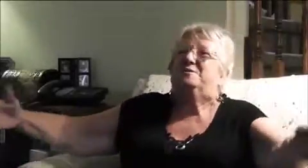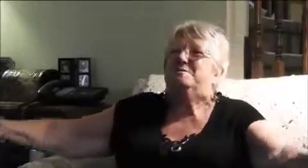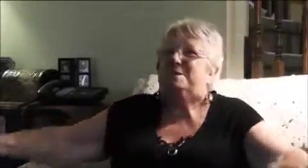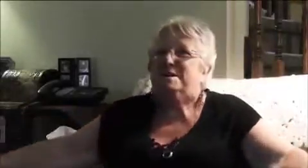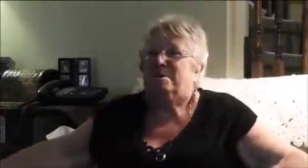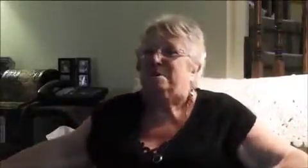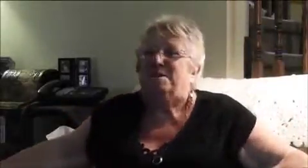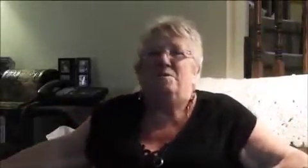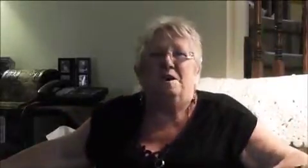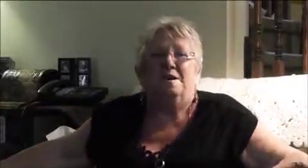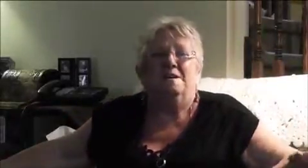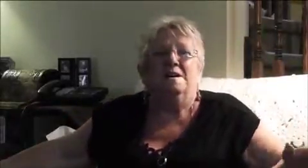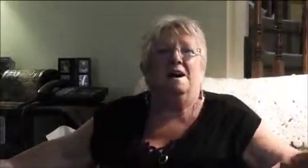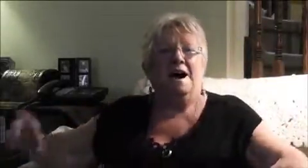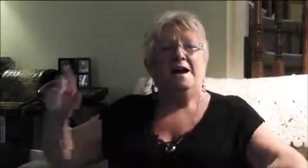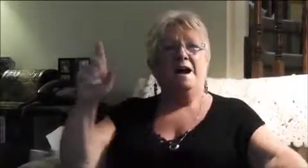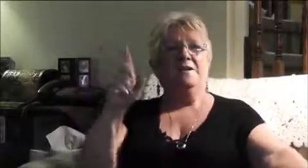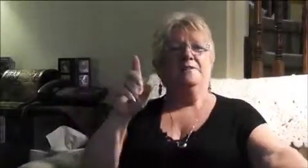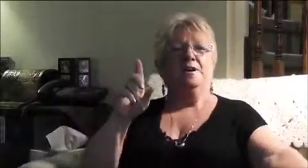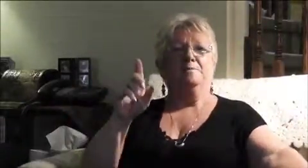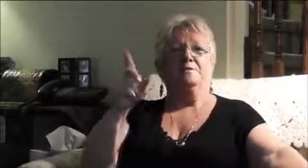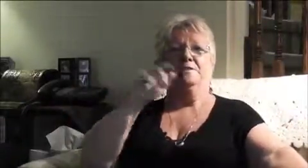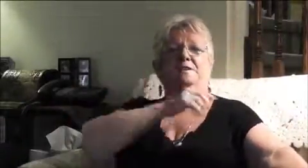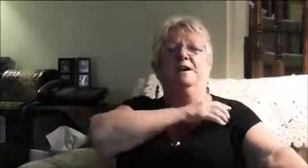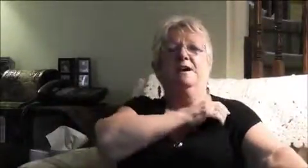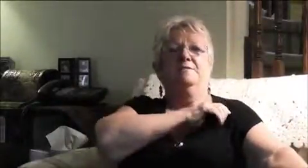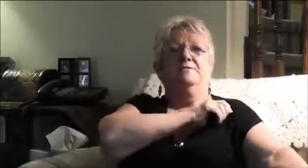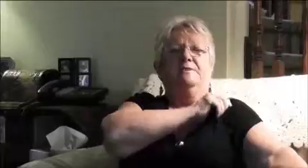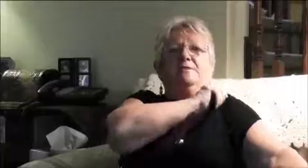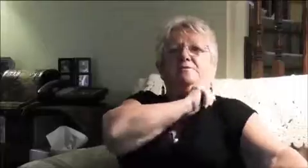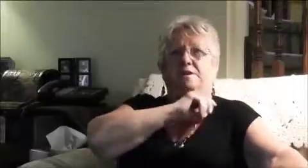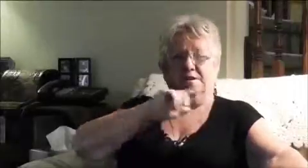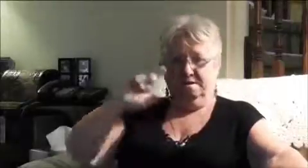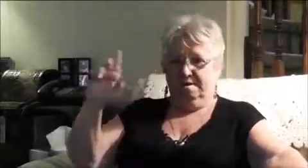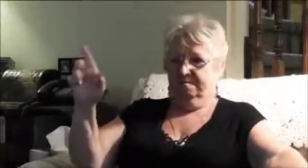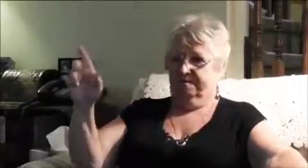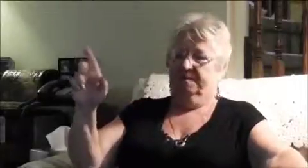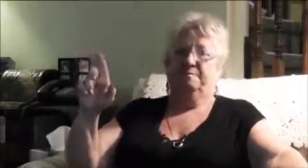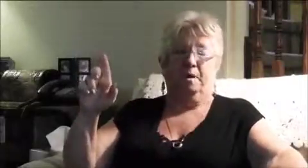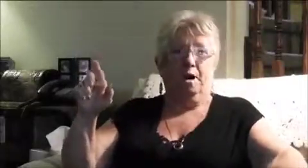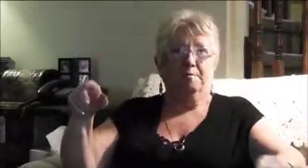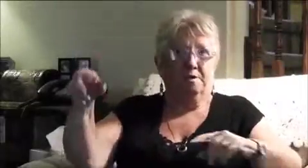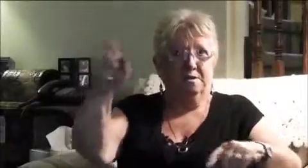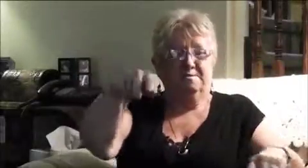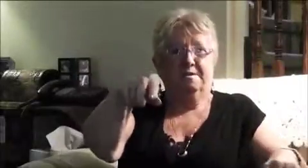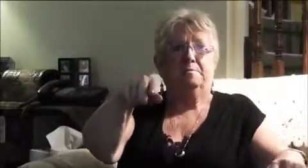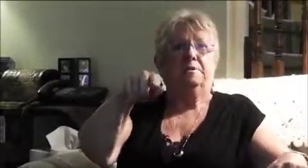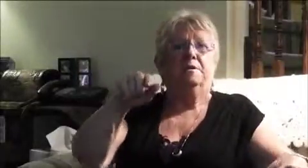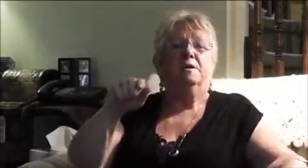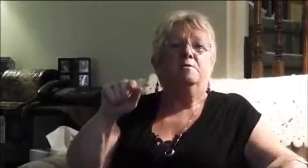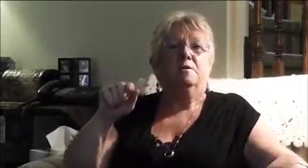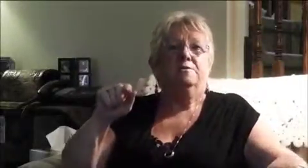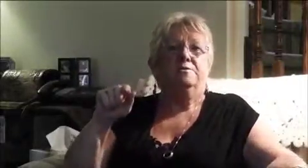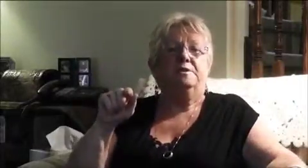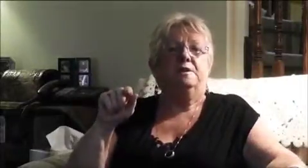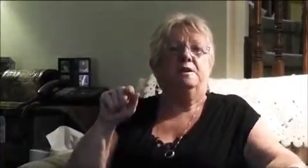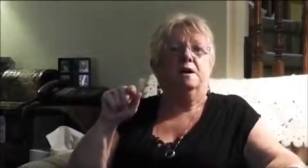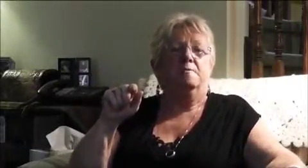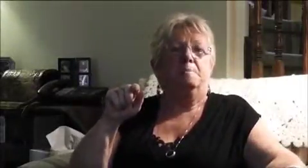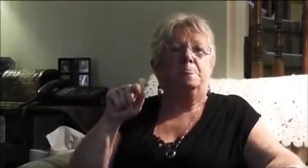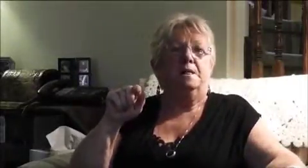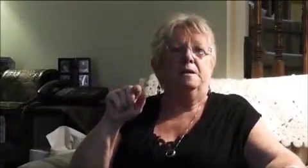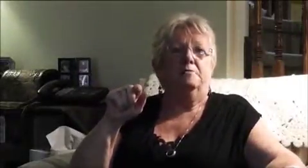I dream big, but you know what? I had the opportunity to have a drink, a pop, while he was having a beer, with